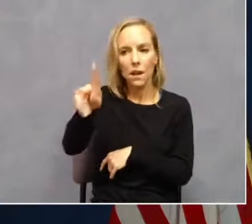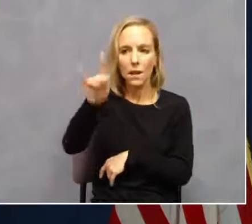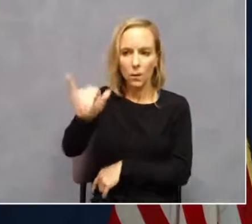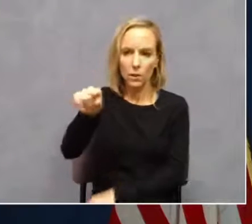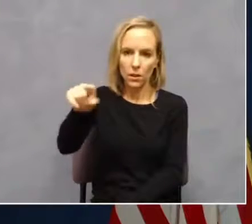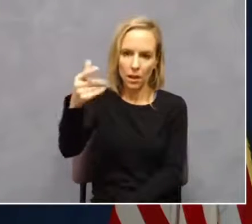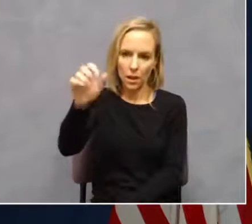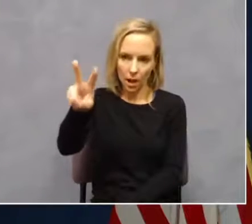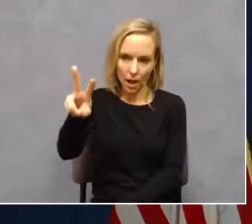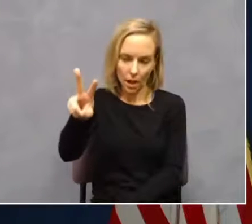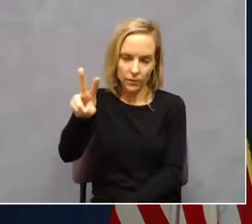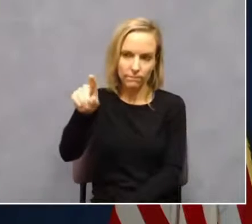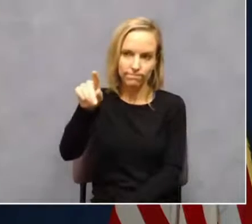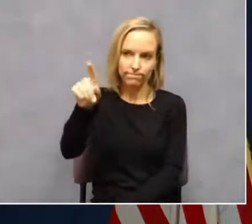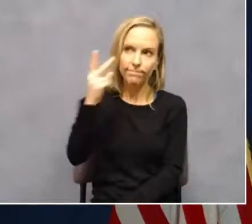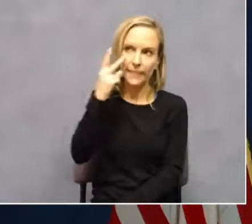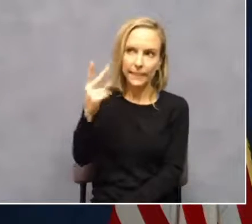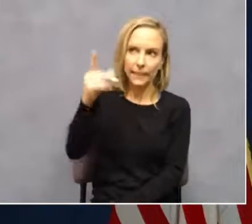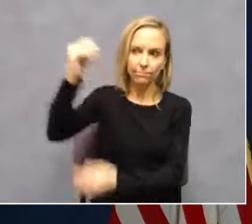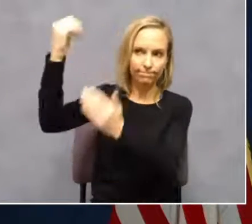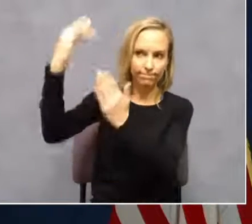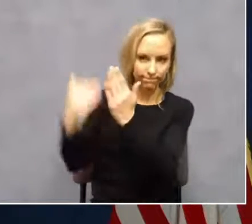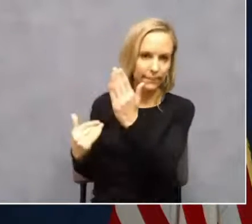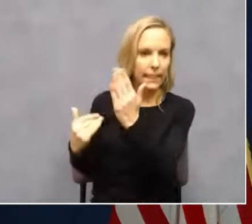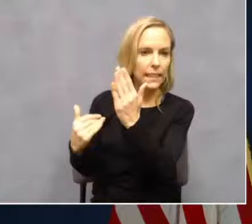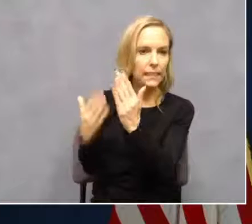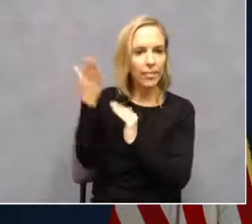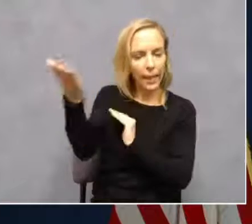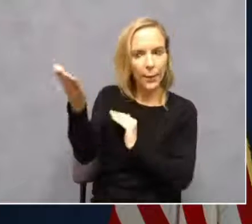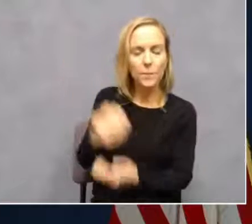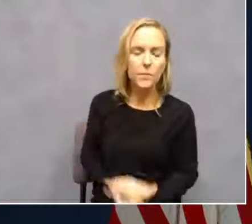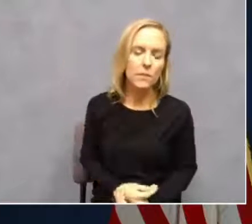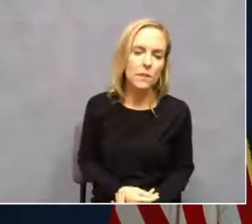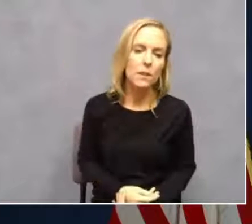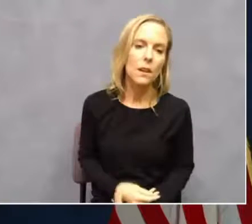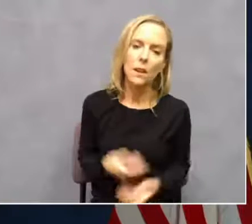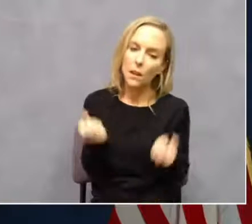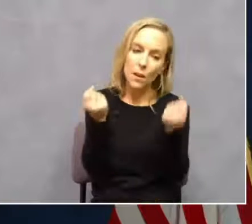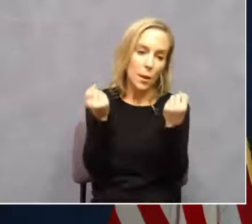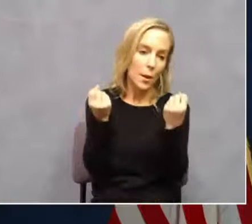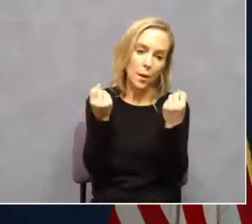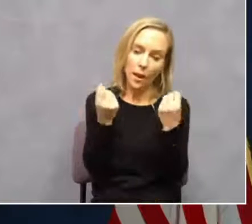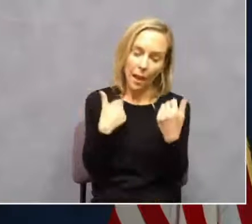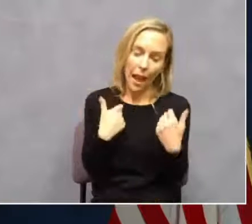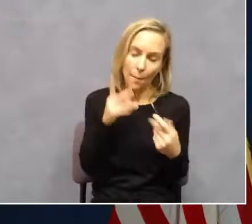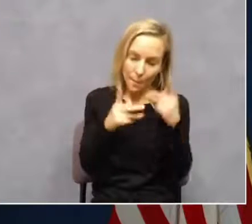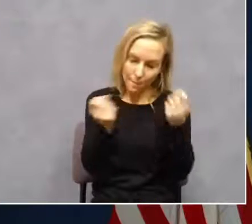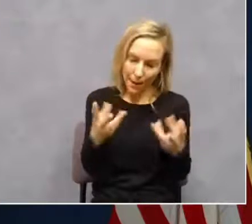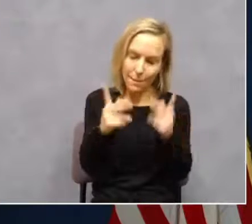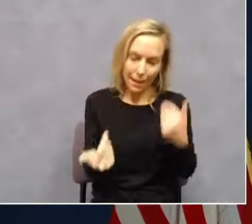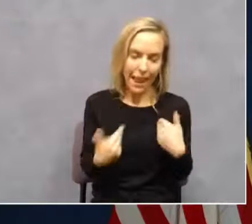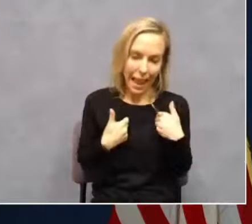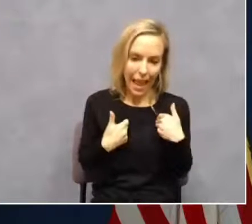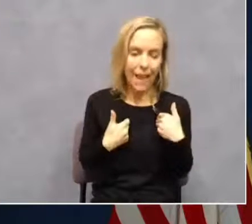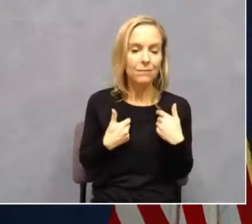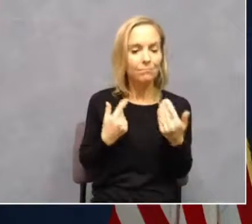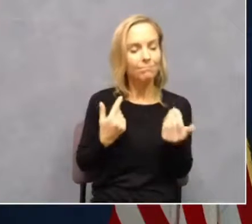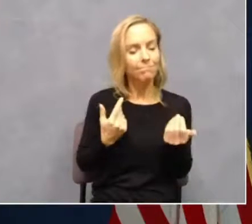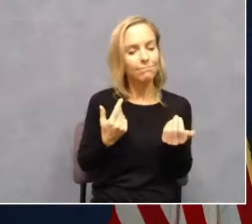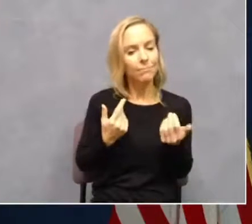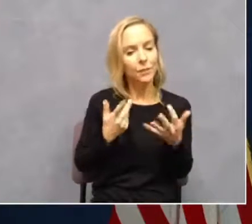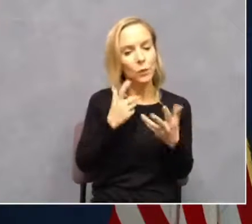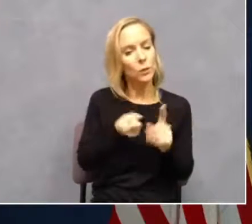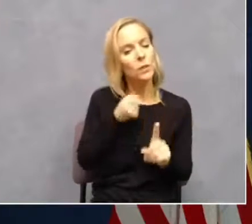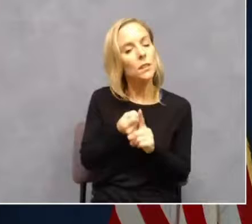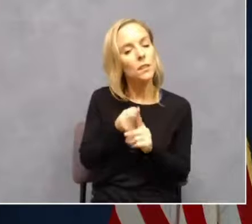kycovid19.ky.gov to see the full rundown. When we have a lot of cases, more death follows. We've had a lot of cases